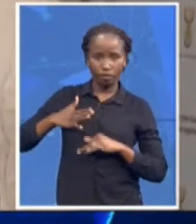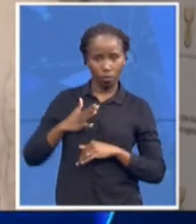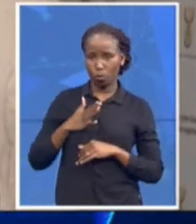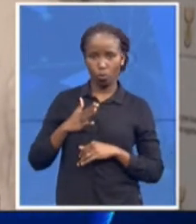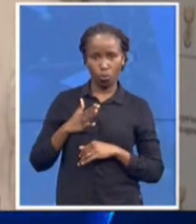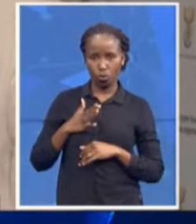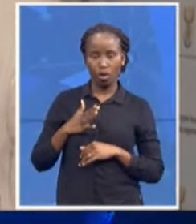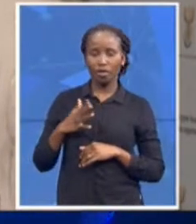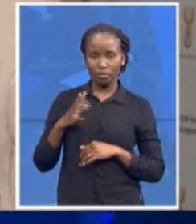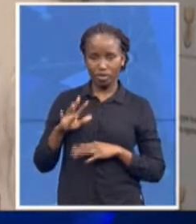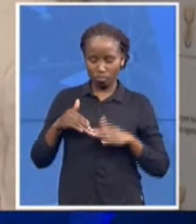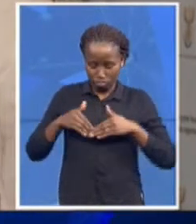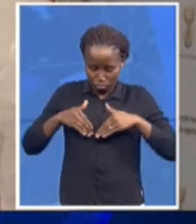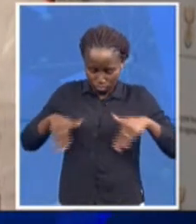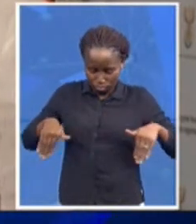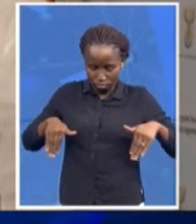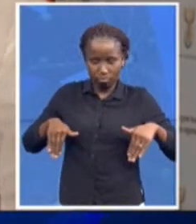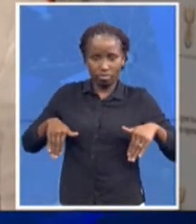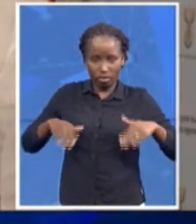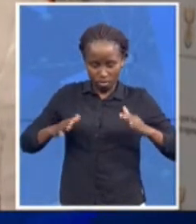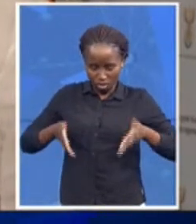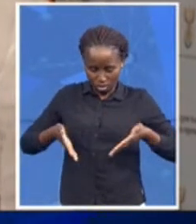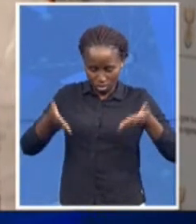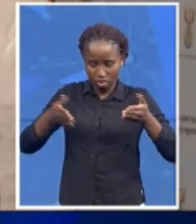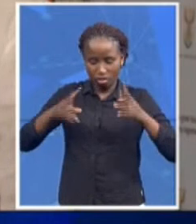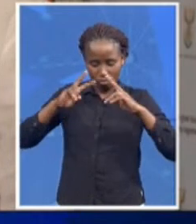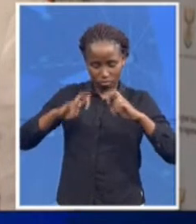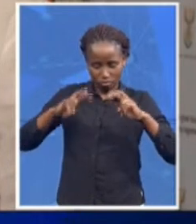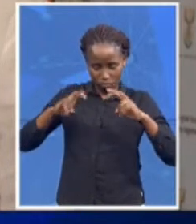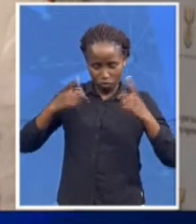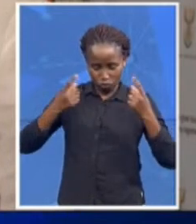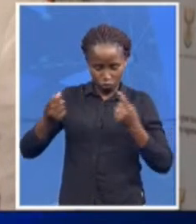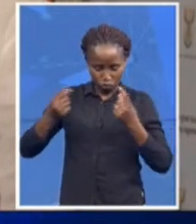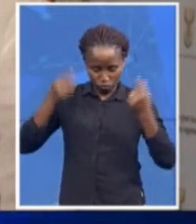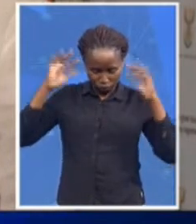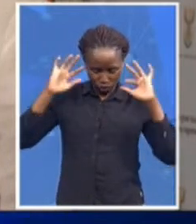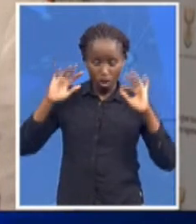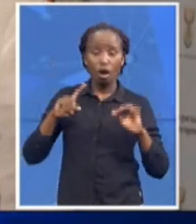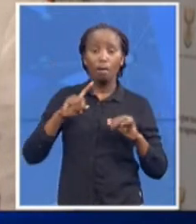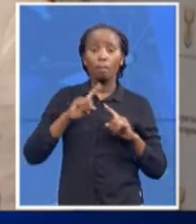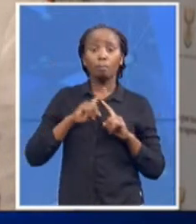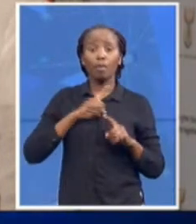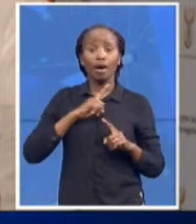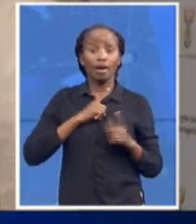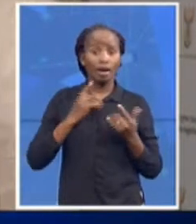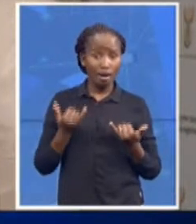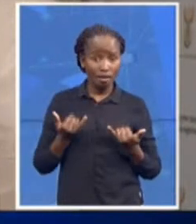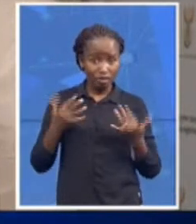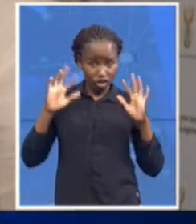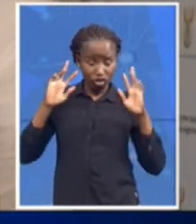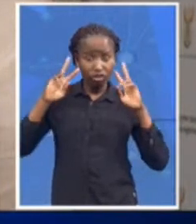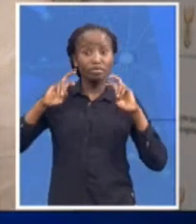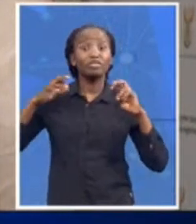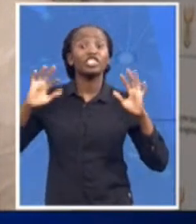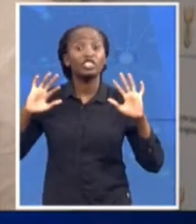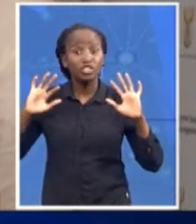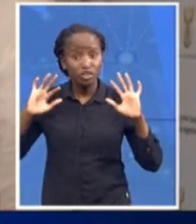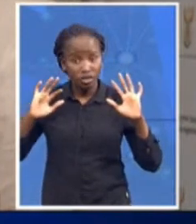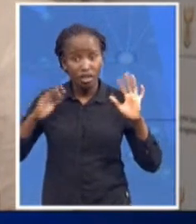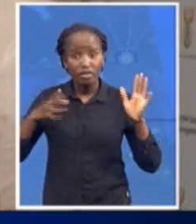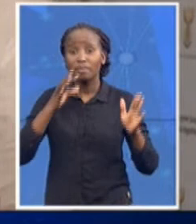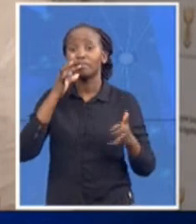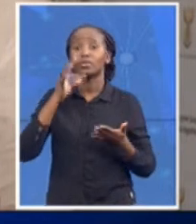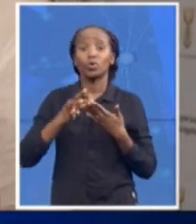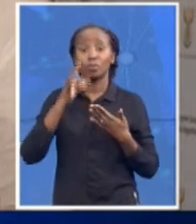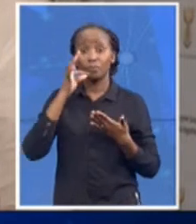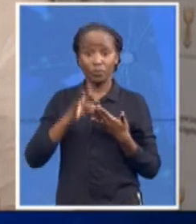Now that it's out of their hands, and they've given recommendations, and we've said to the NAC